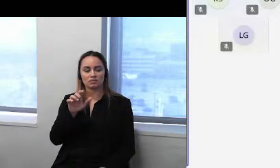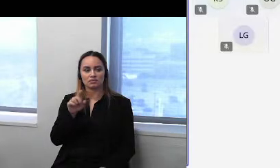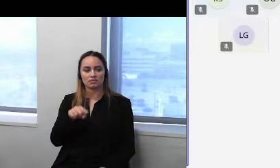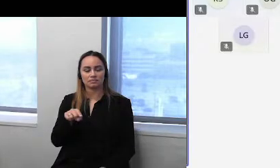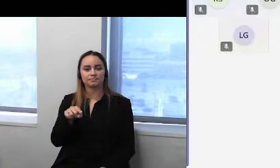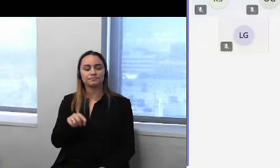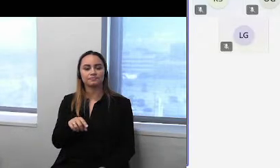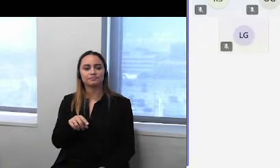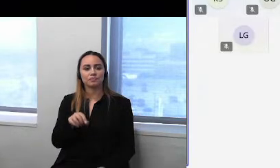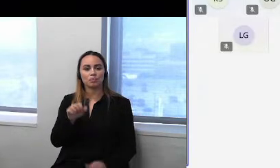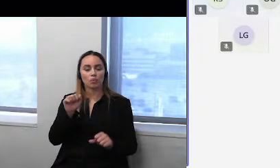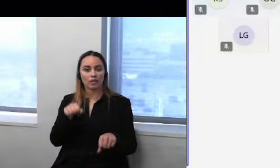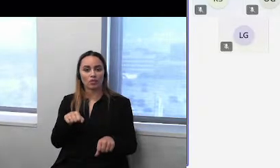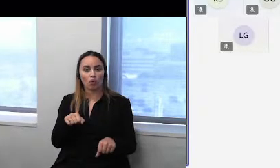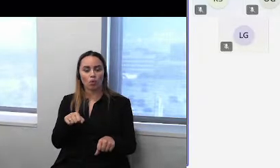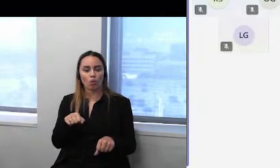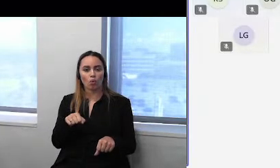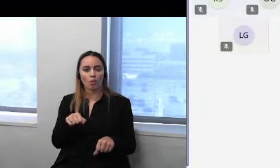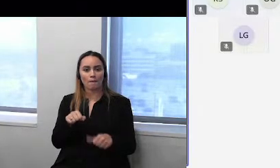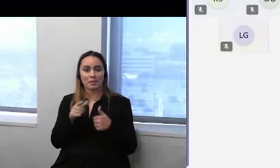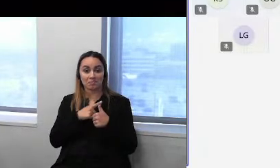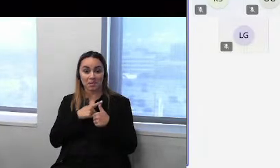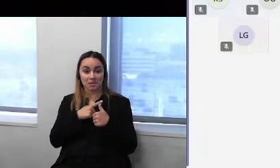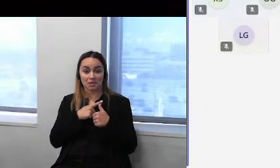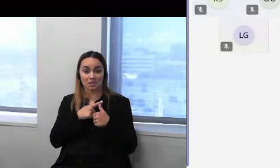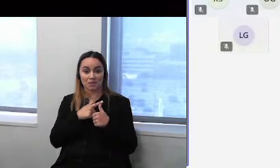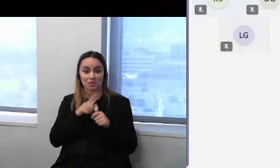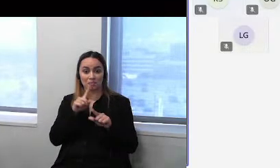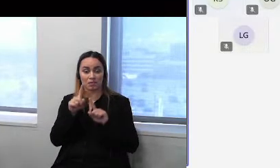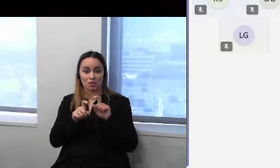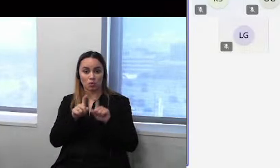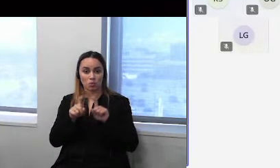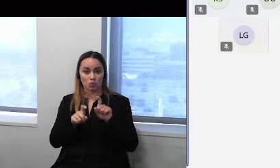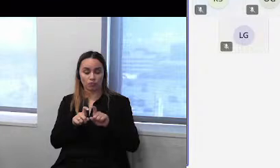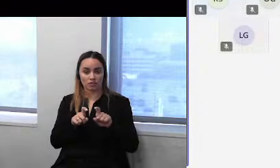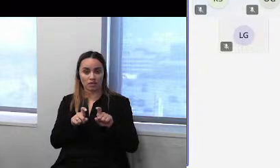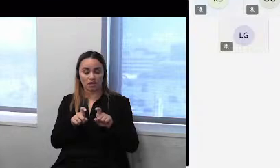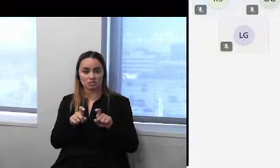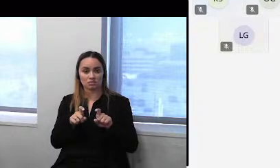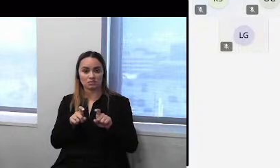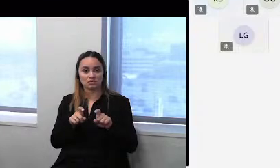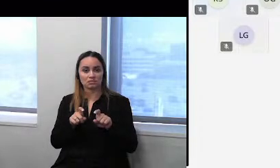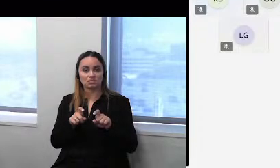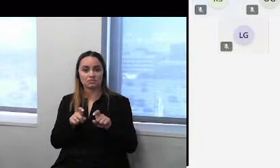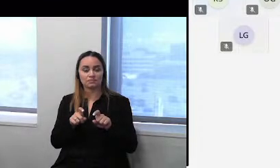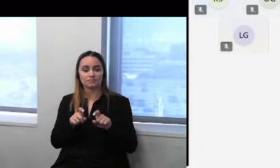Can I first ask the questions of Mr.